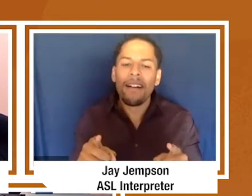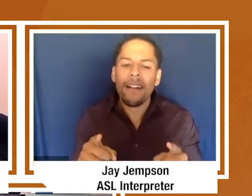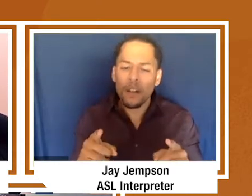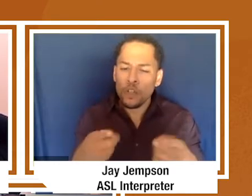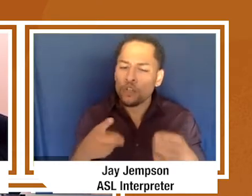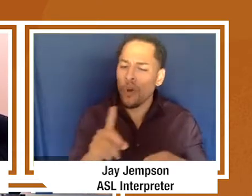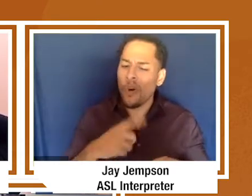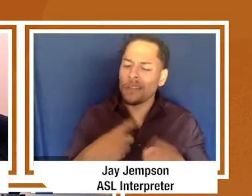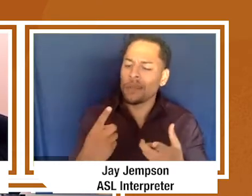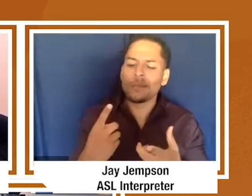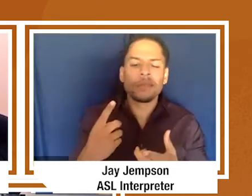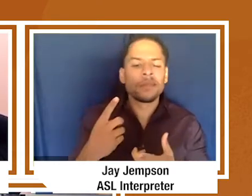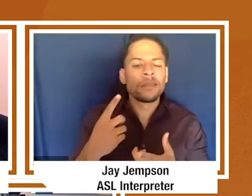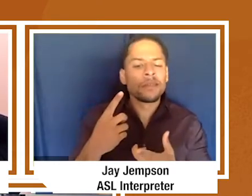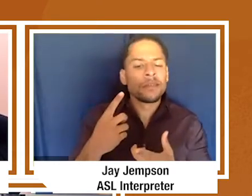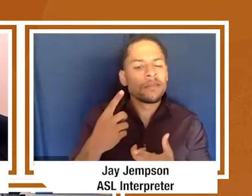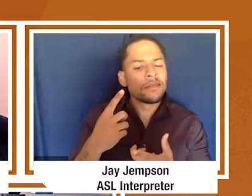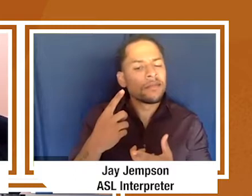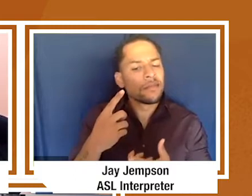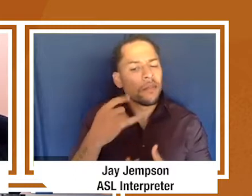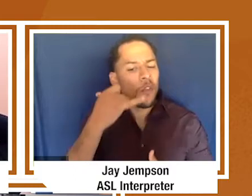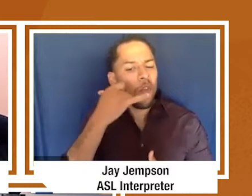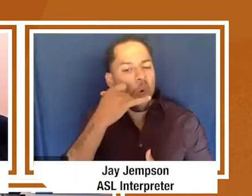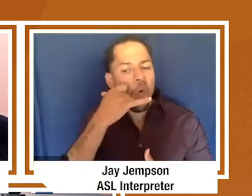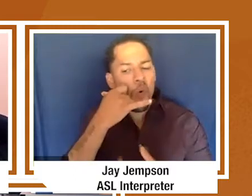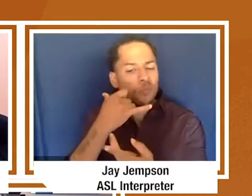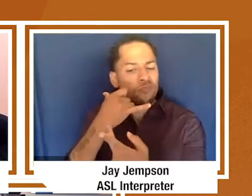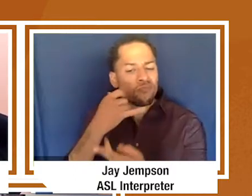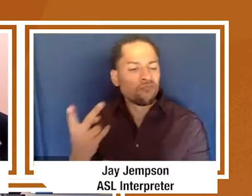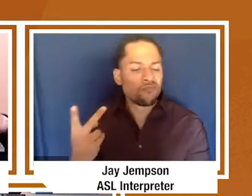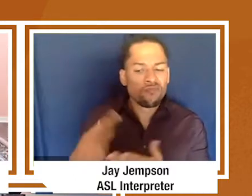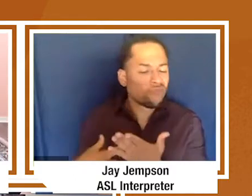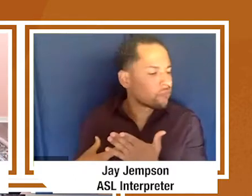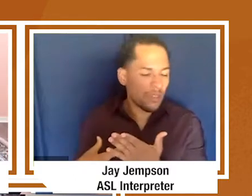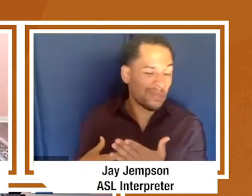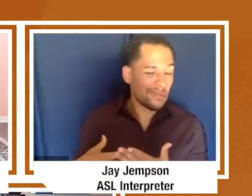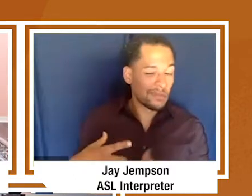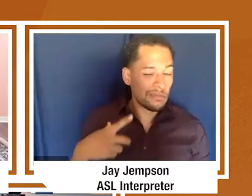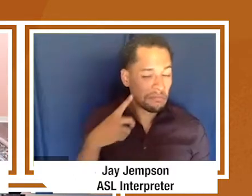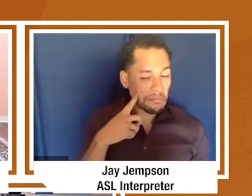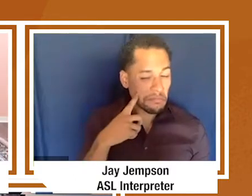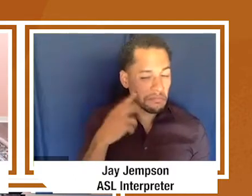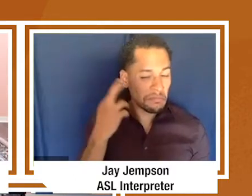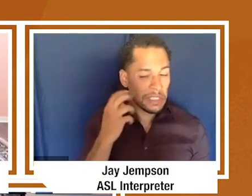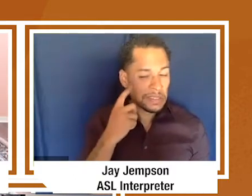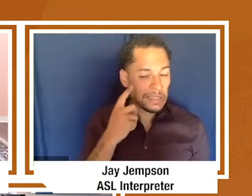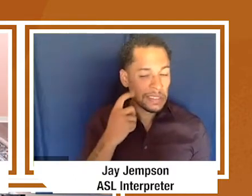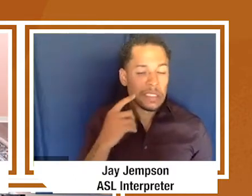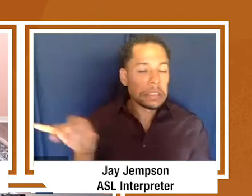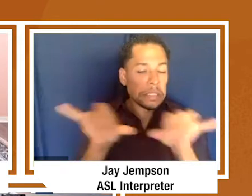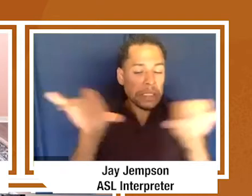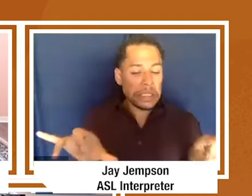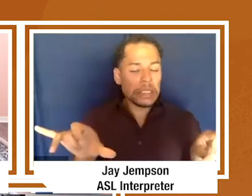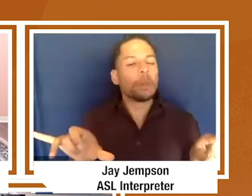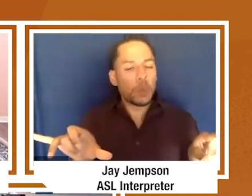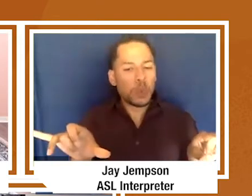the systems have to change. The systems have to change. If we don't